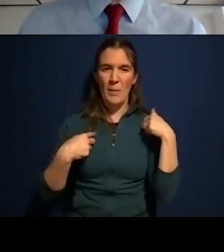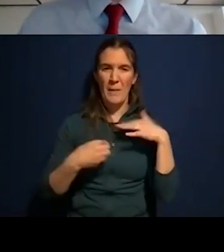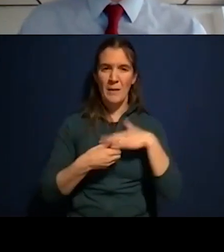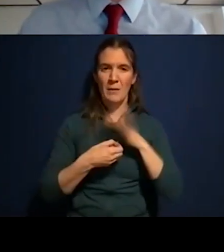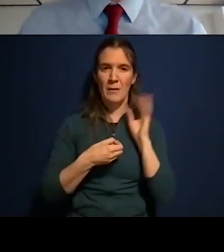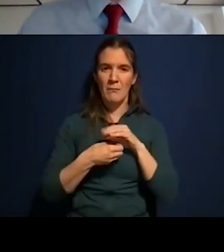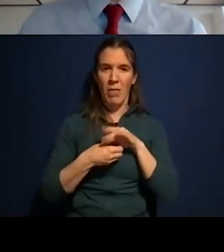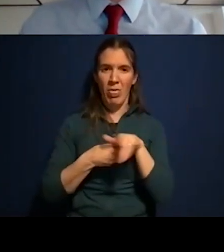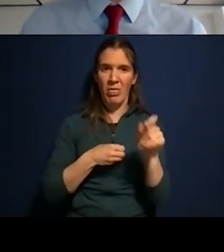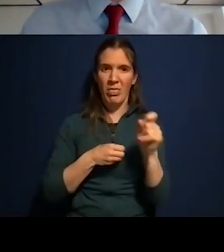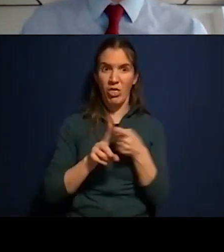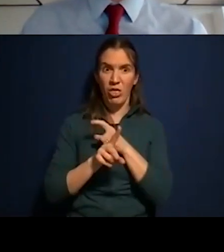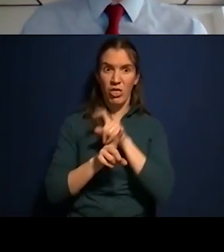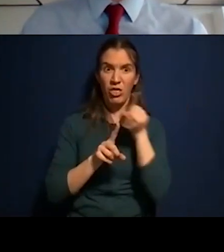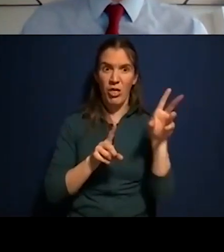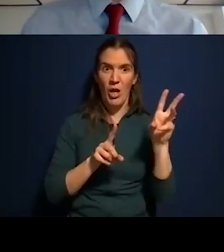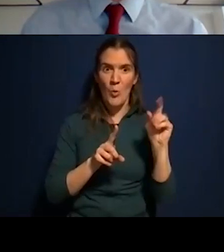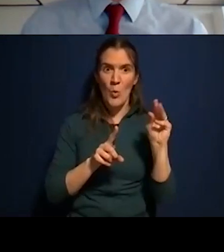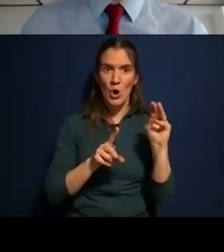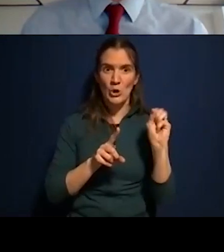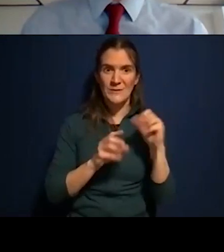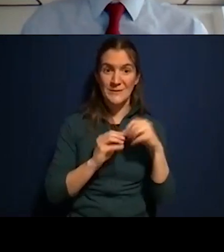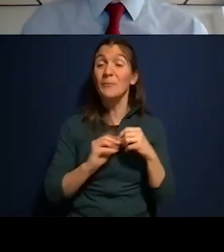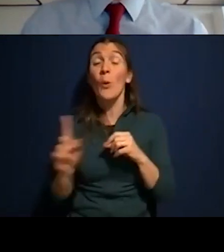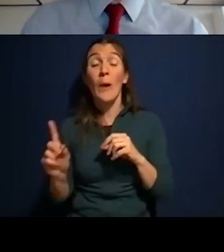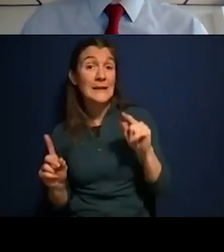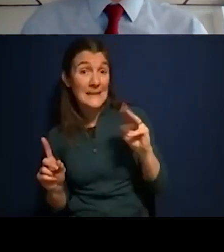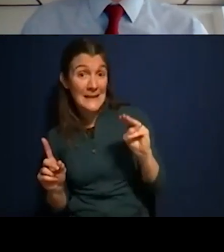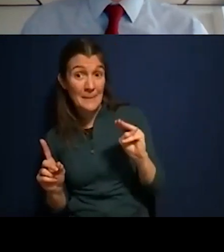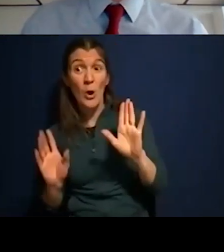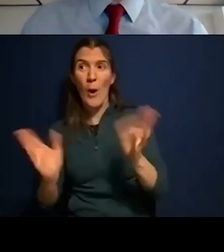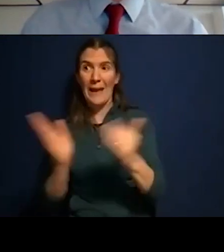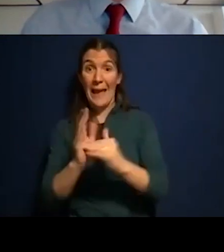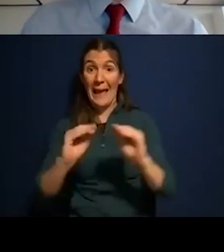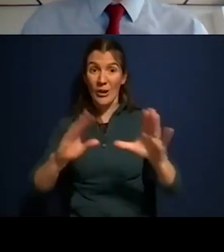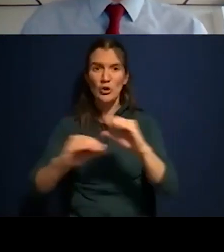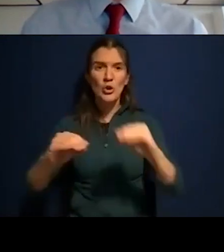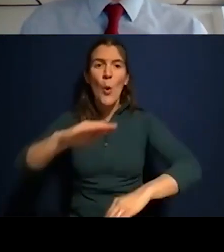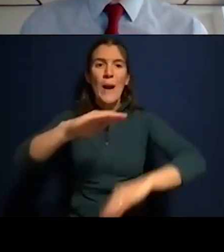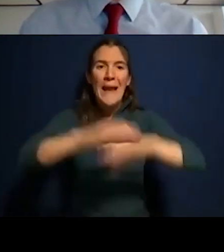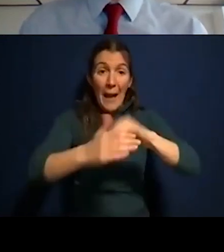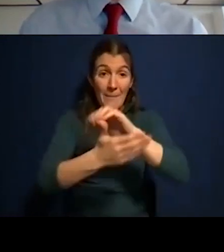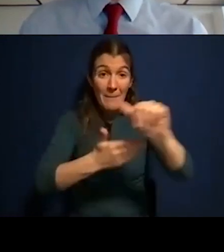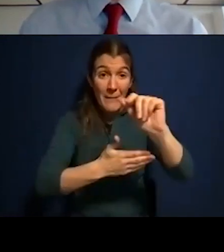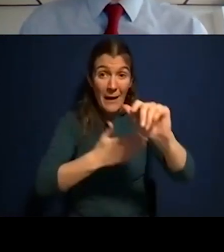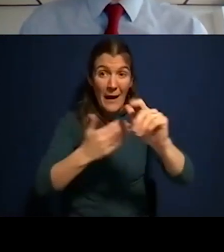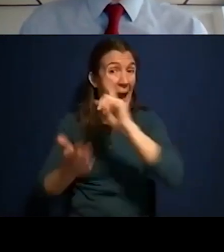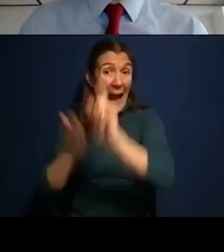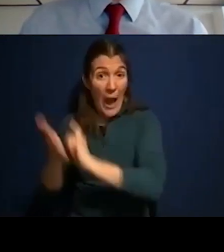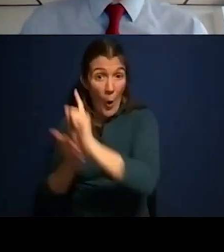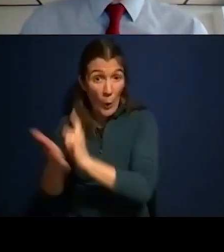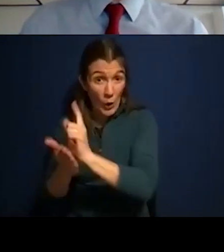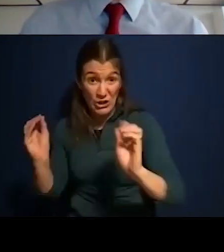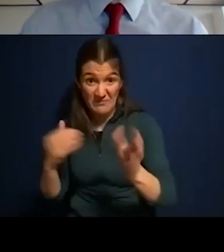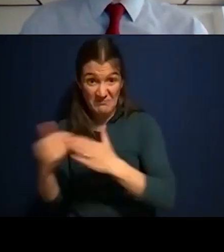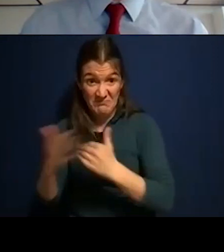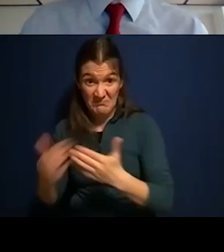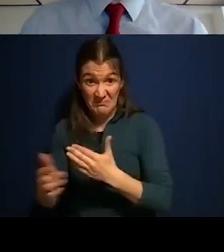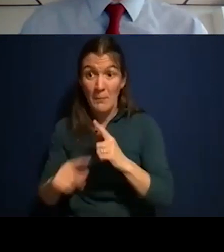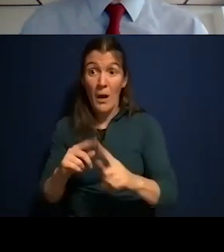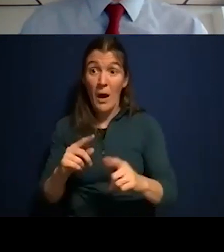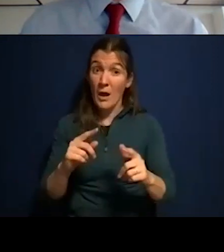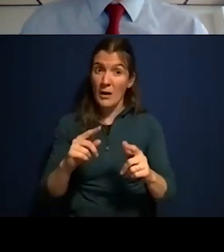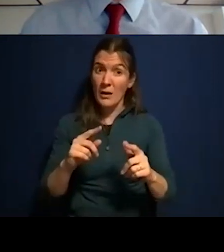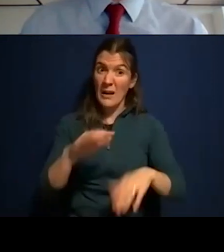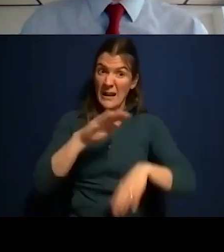can of worms, but I don't think so. So I just want to make clear the cap, there is no cap to our submissions, but is there a